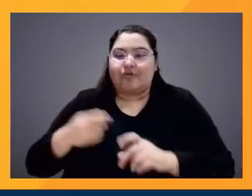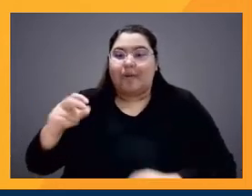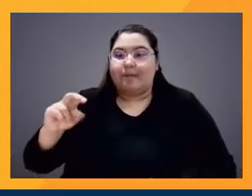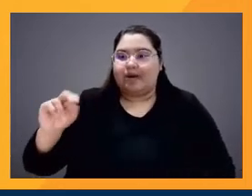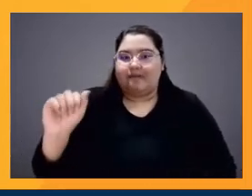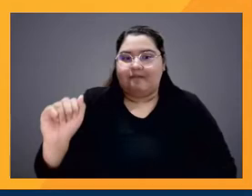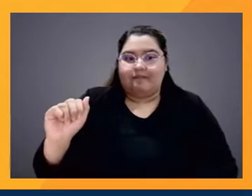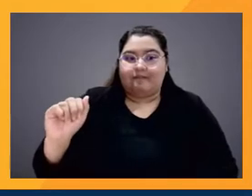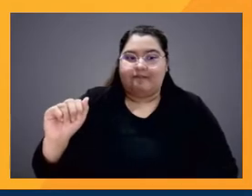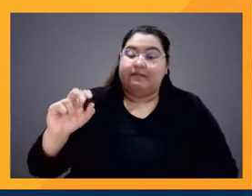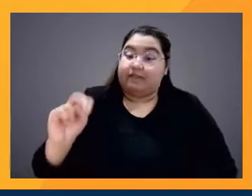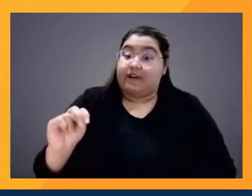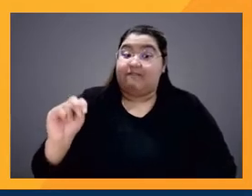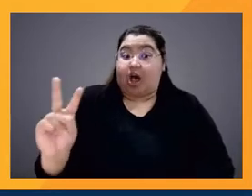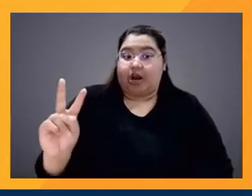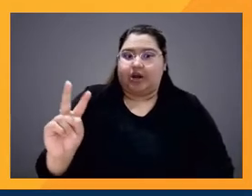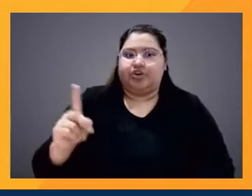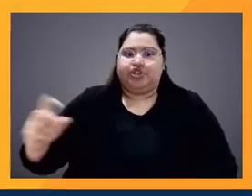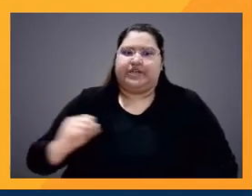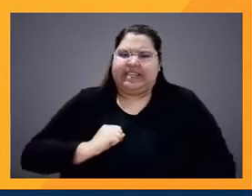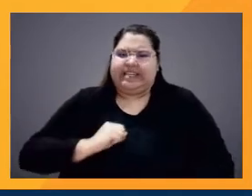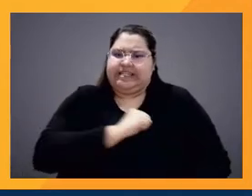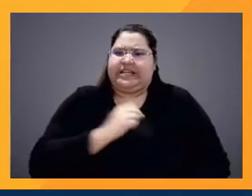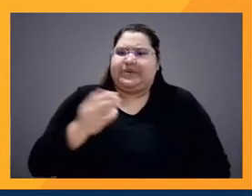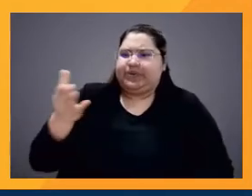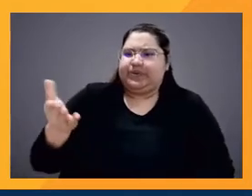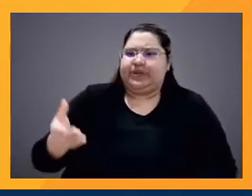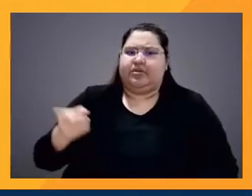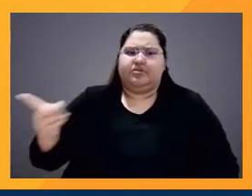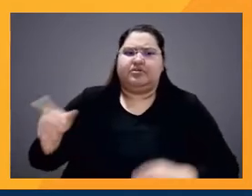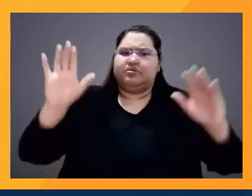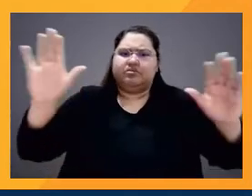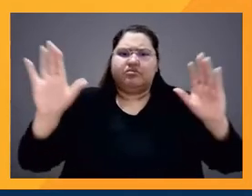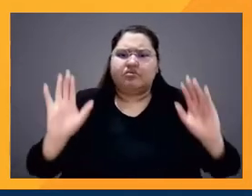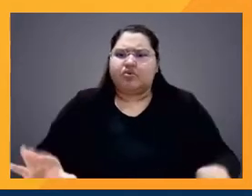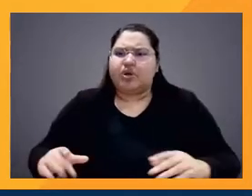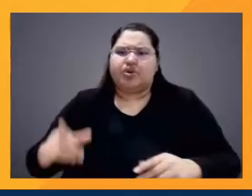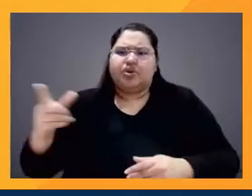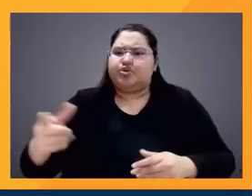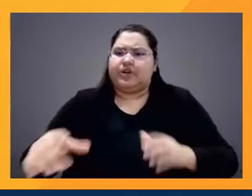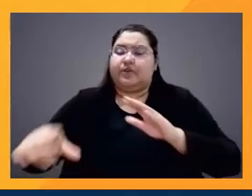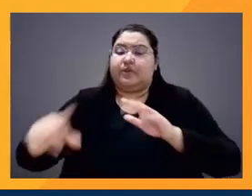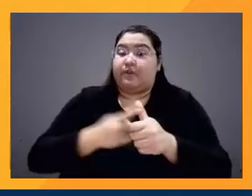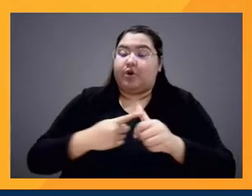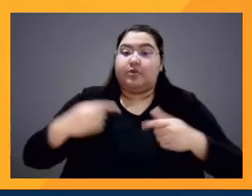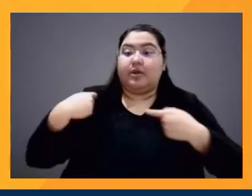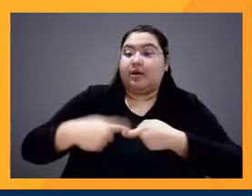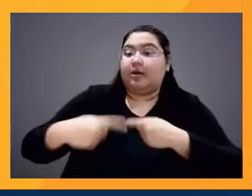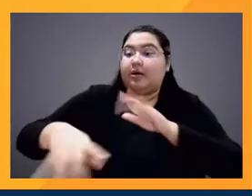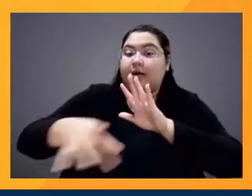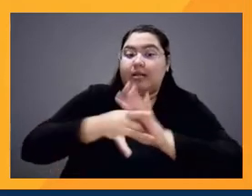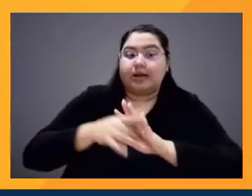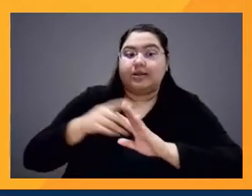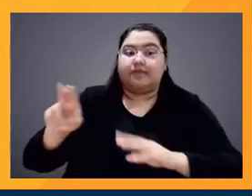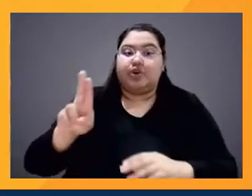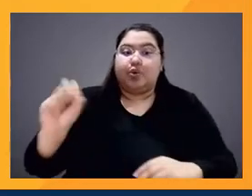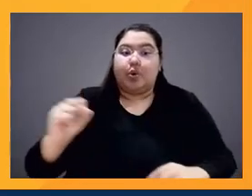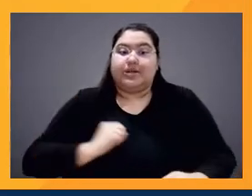Masto sits on the Committee on Finance, the Committee on Banking, Housing and Urban Affairs, the Committee on Energy and